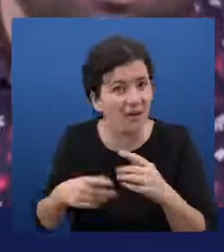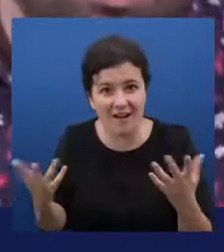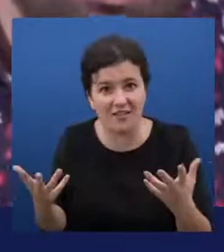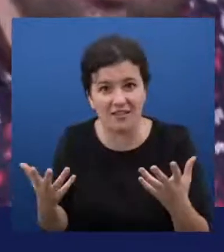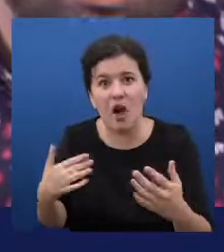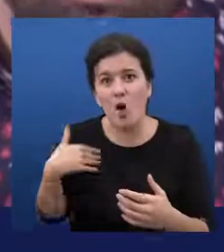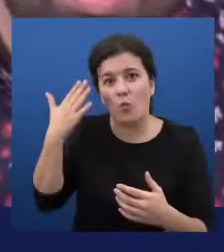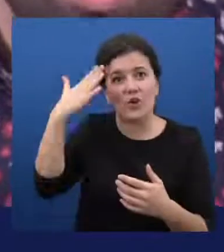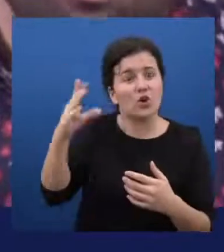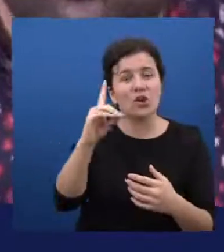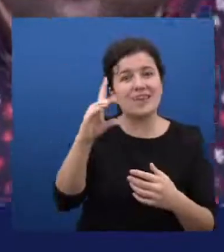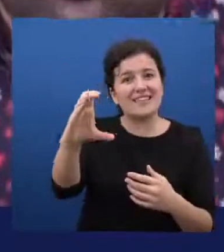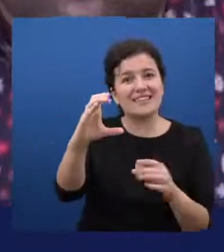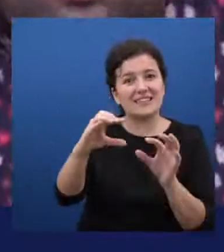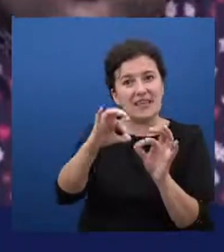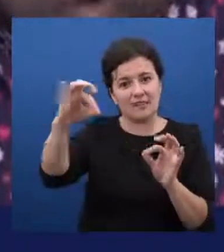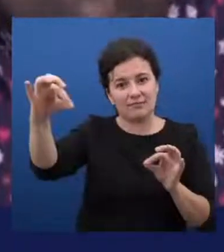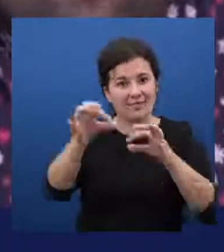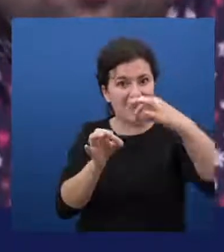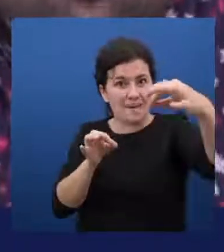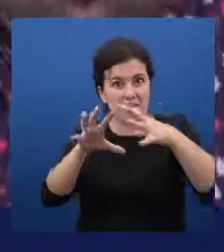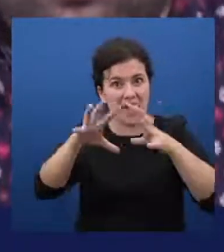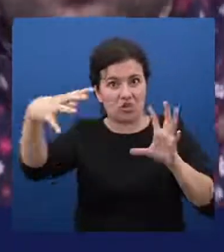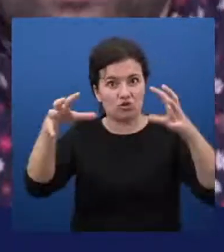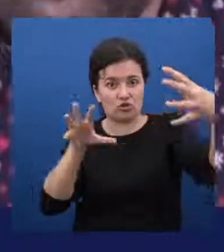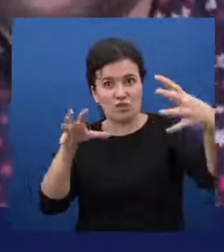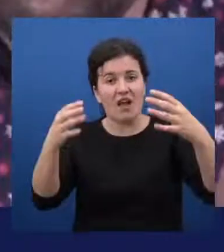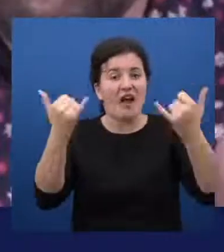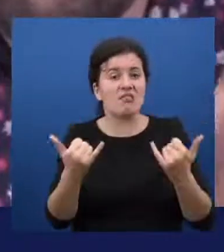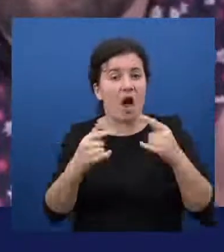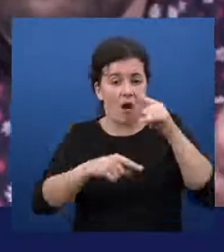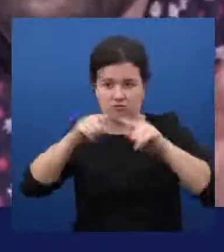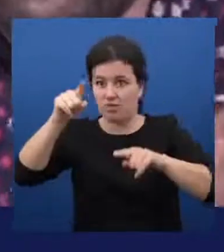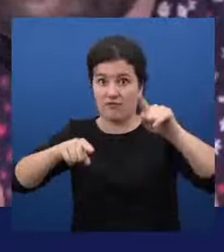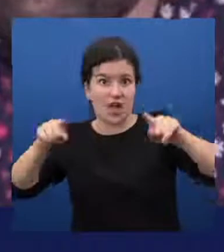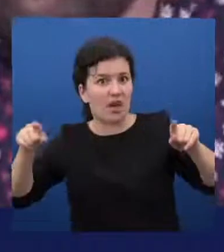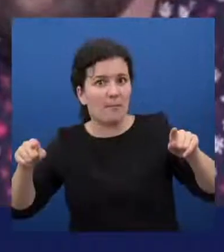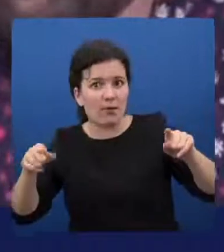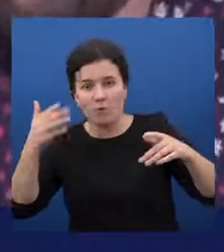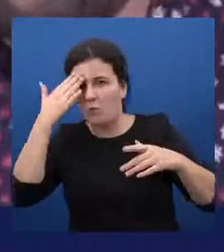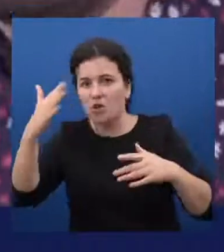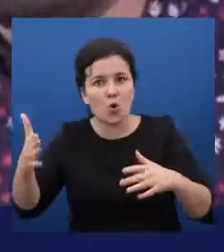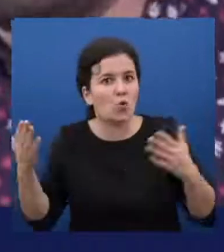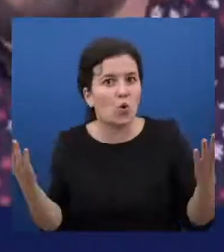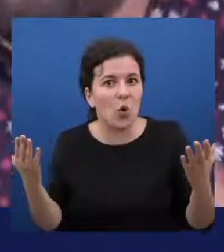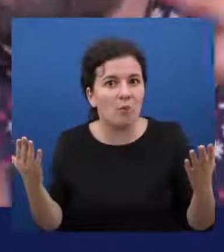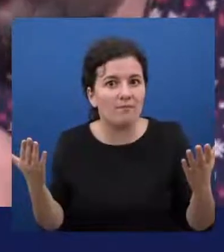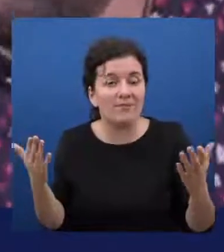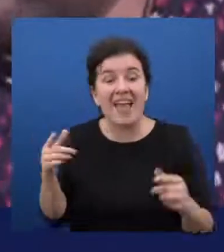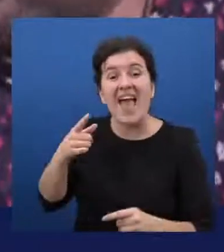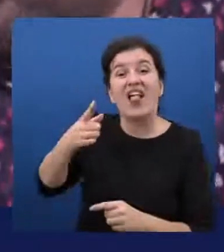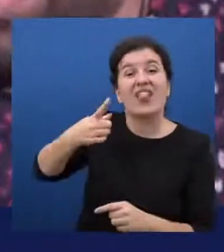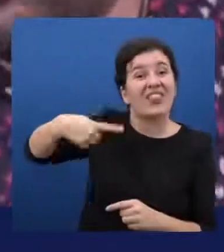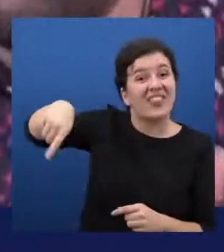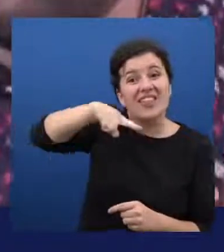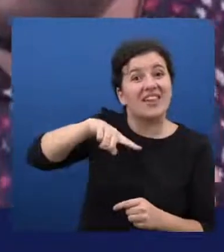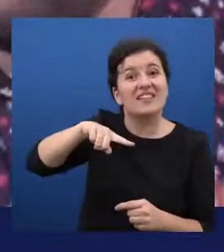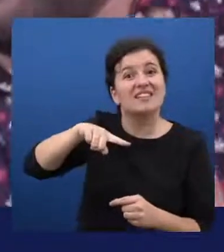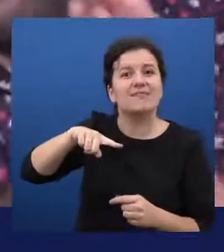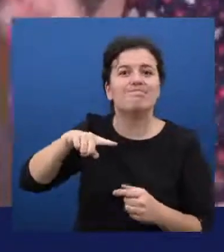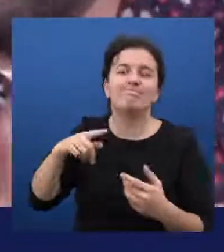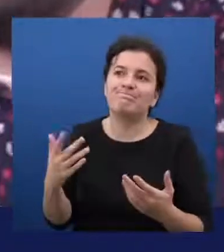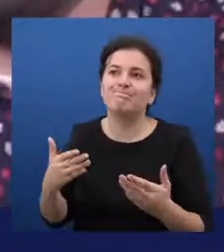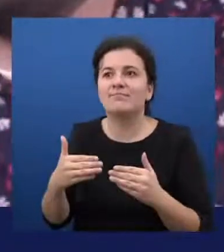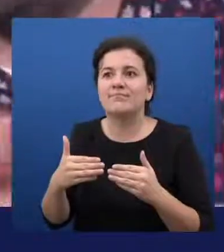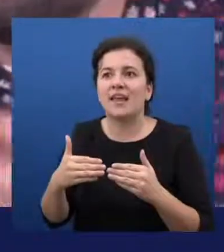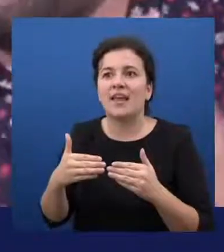particular deep learning model is because it's so variable, and that's like those are all post facto.